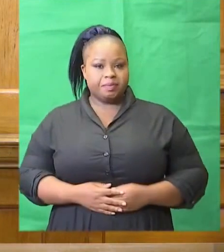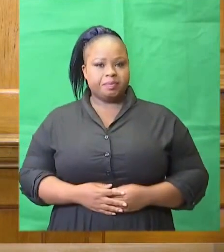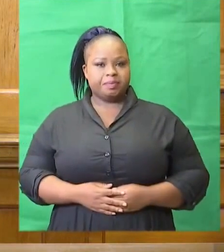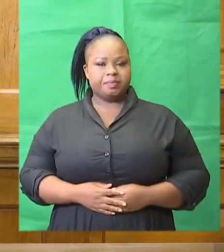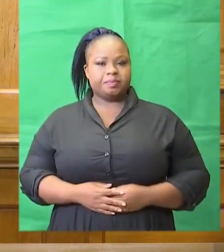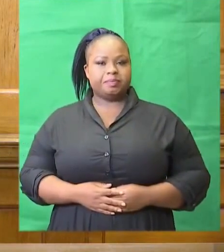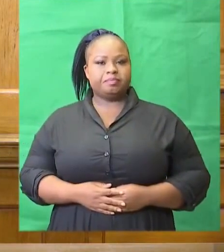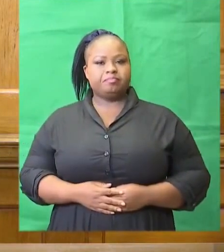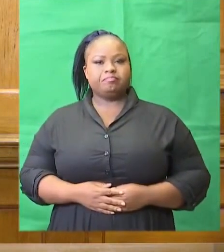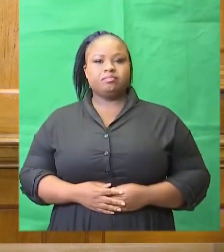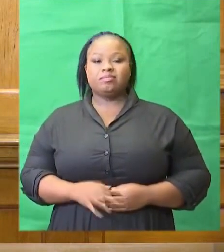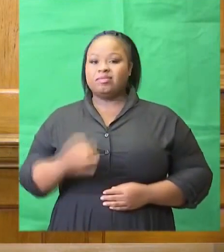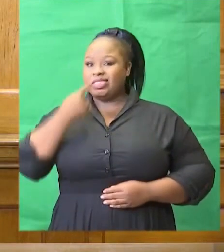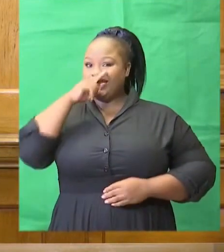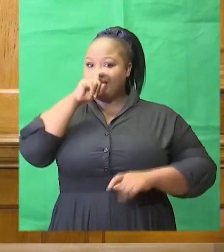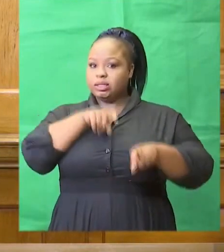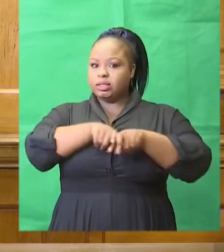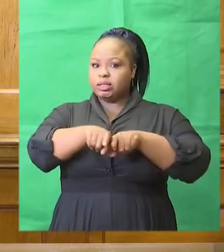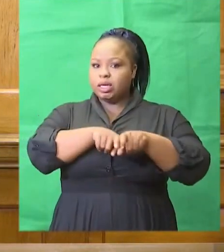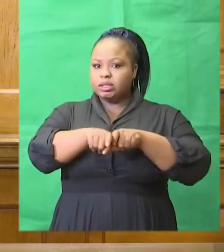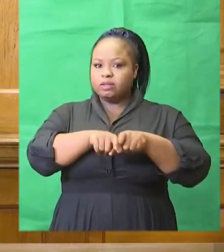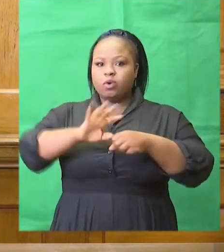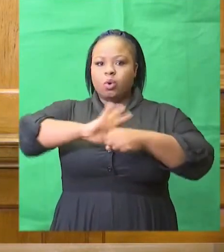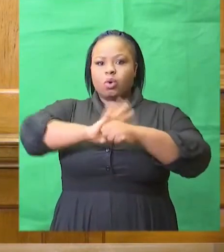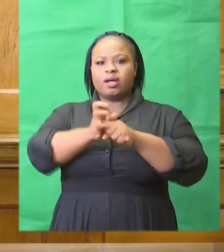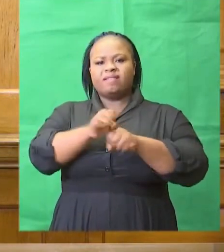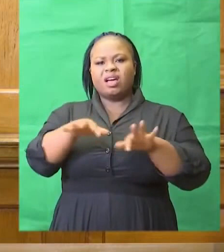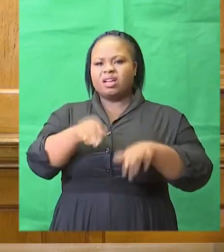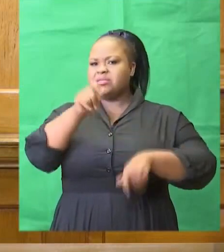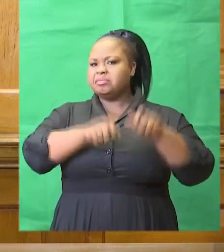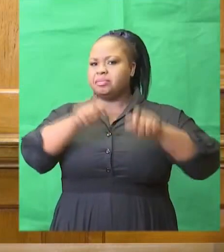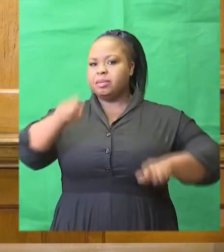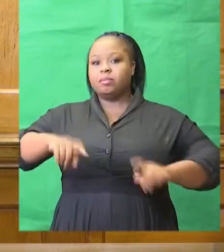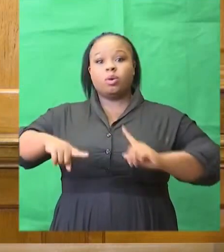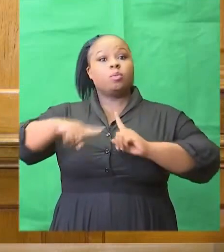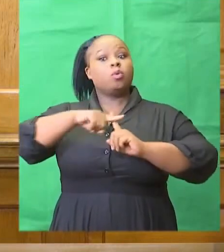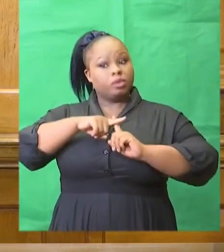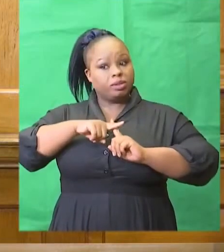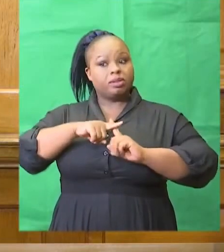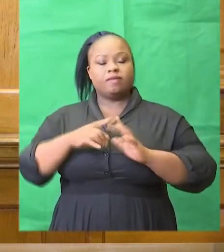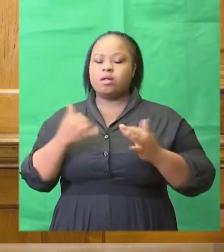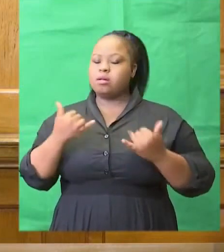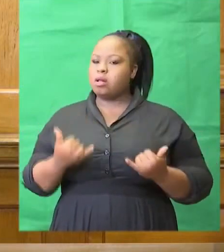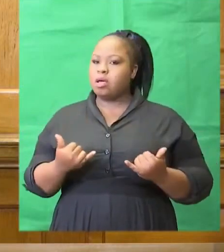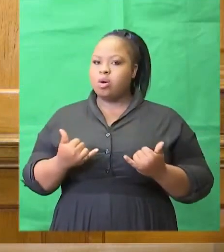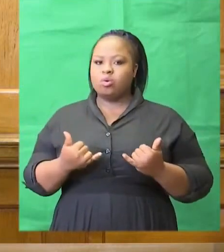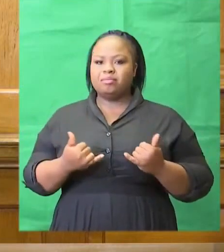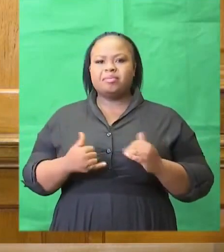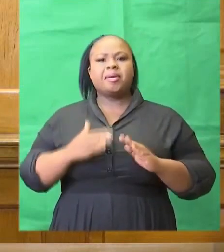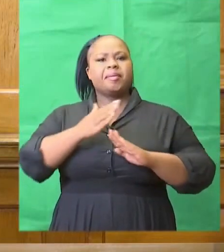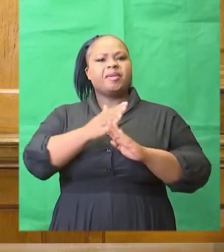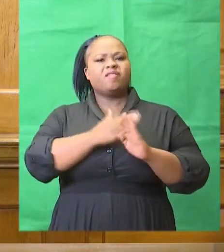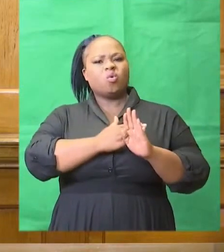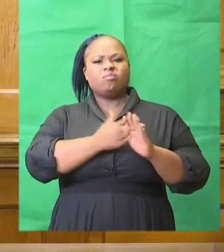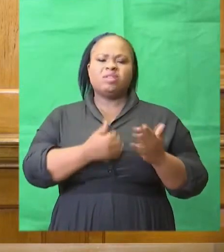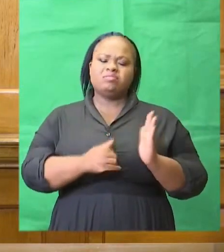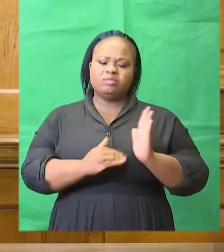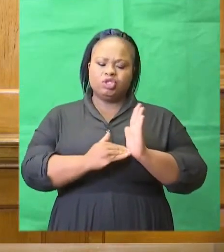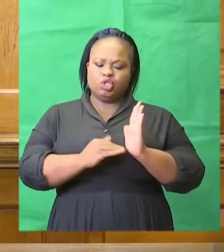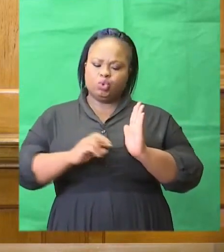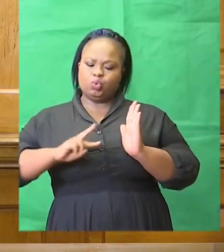proportion of COVID-19 tests that are positive has risen from around 2%